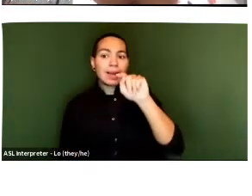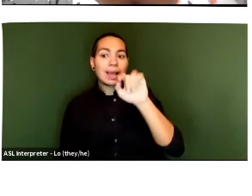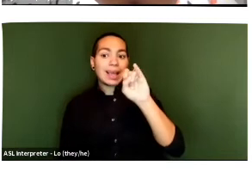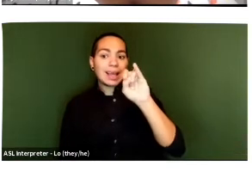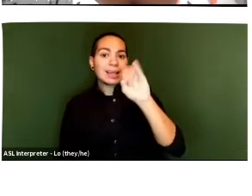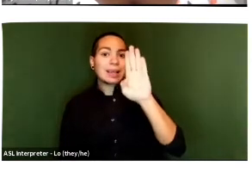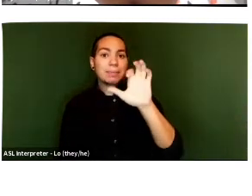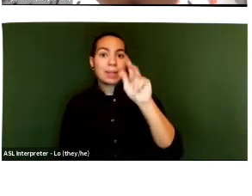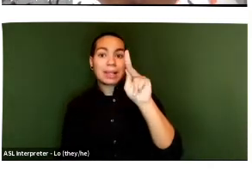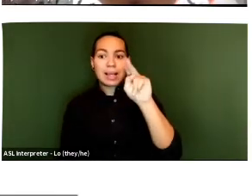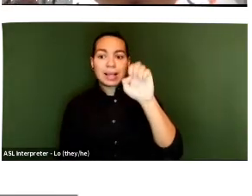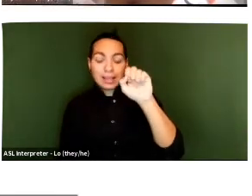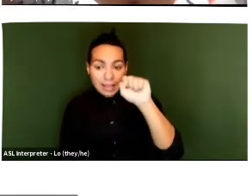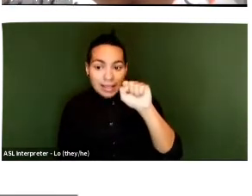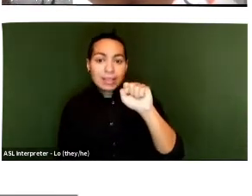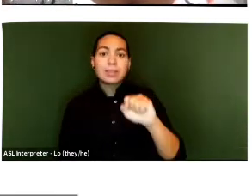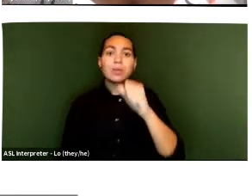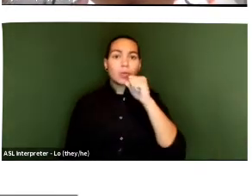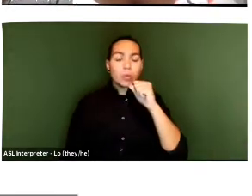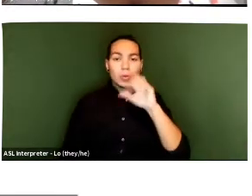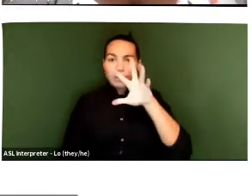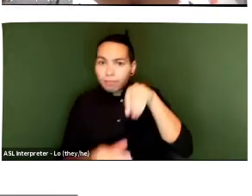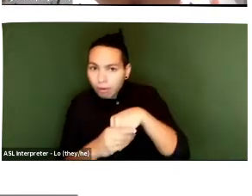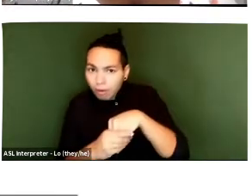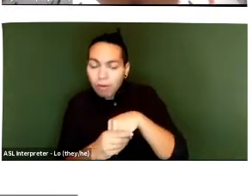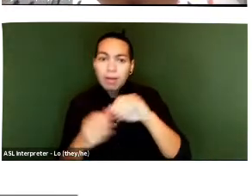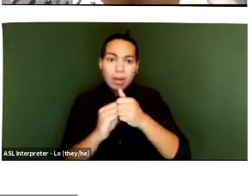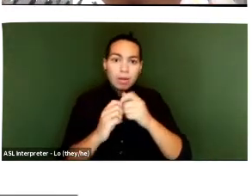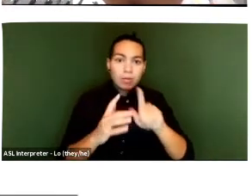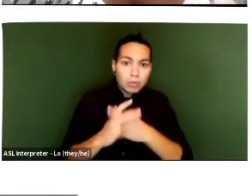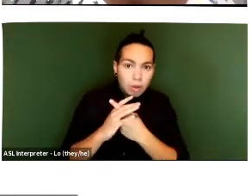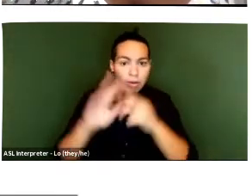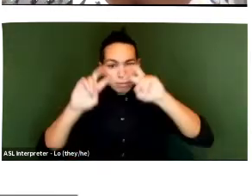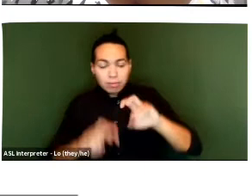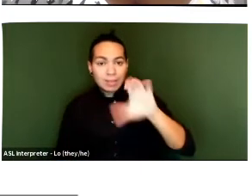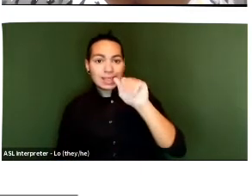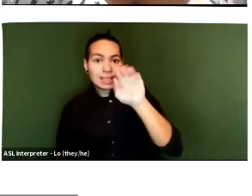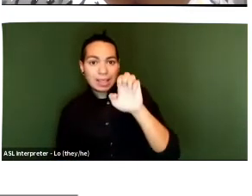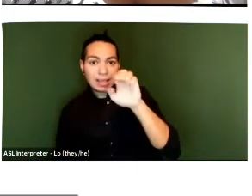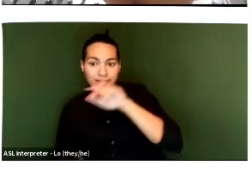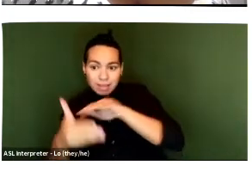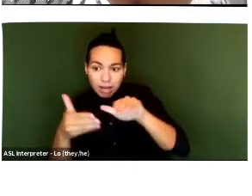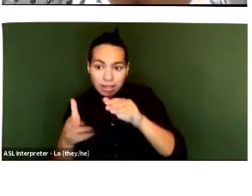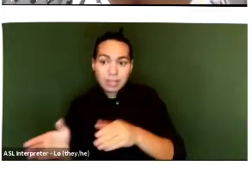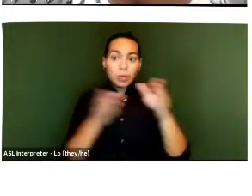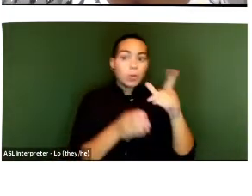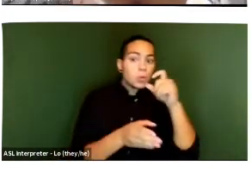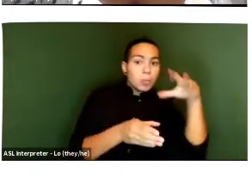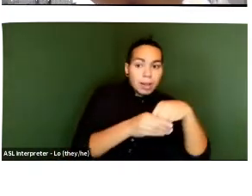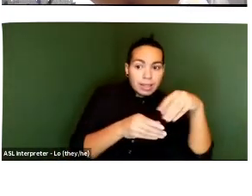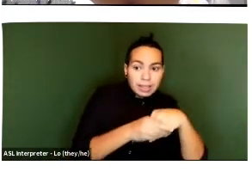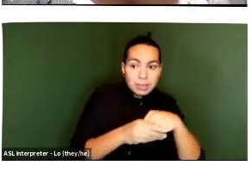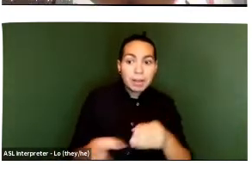studies. Then we'll examine an instance of anti-Blackness in the movement organizing context.